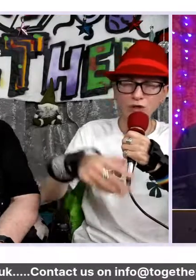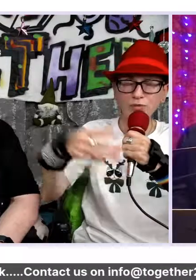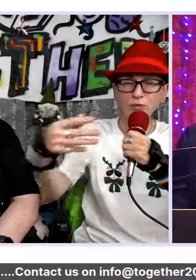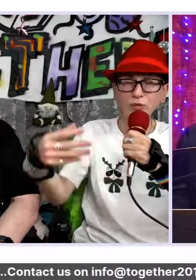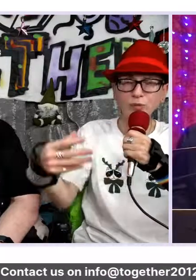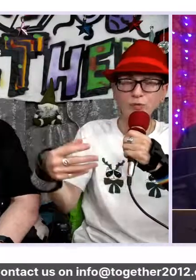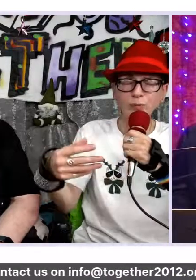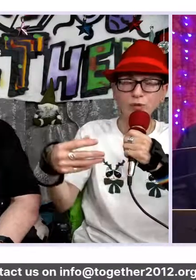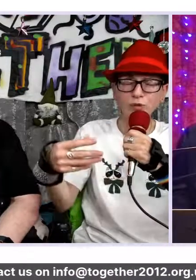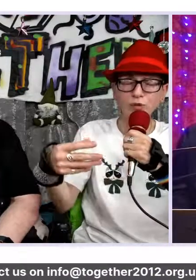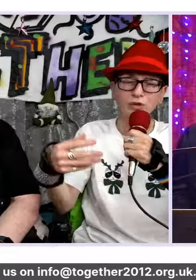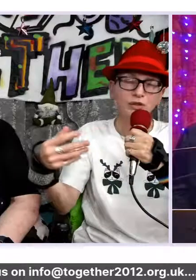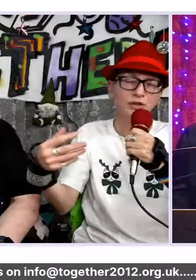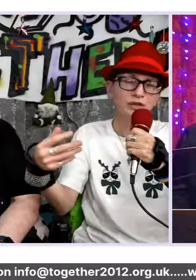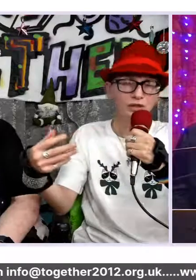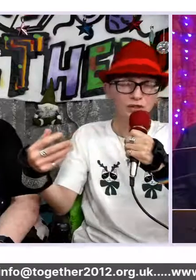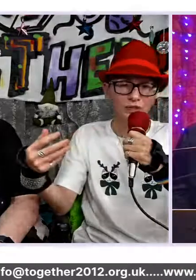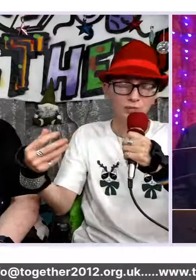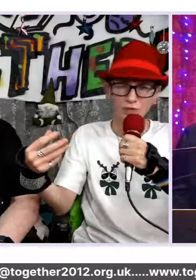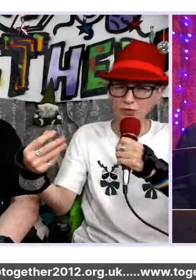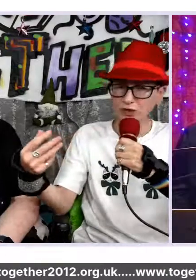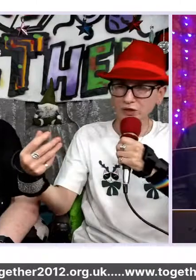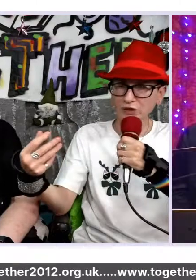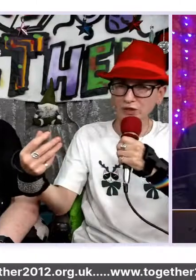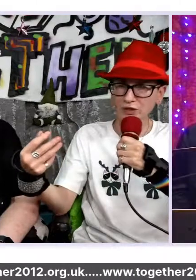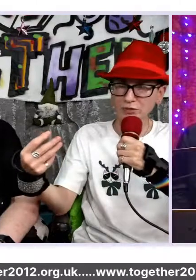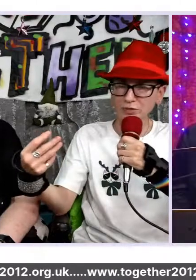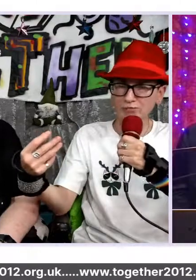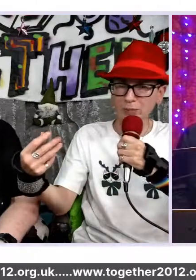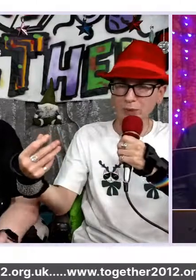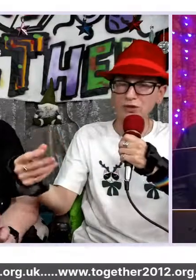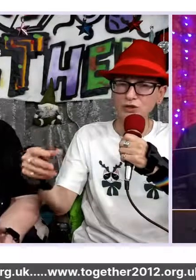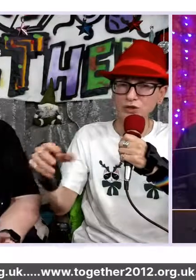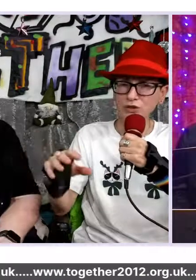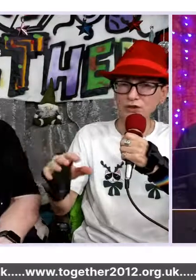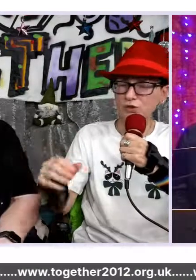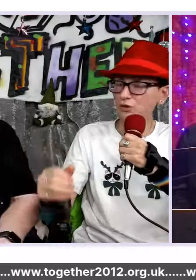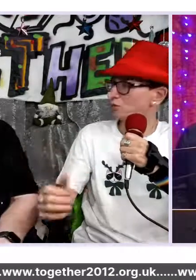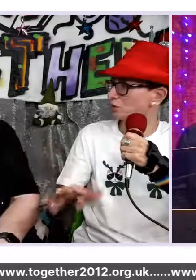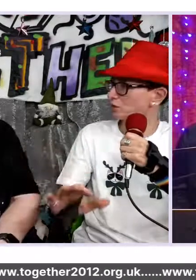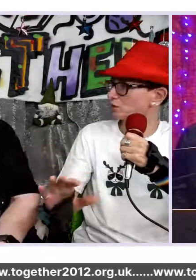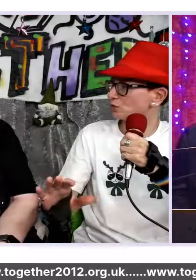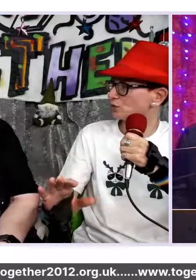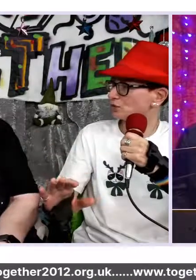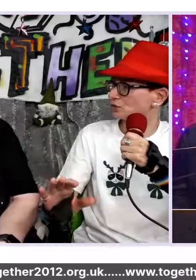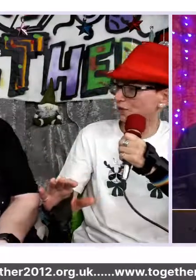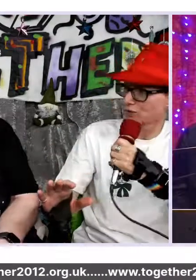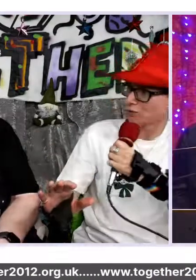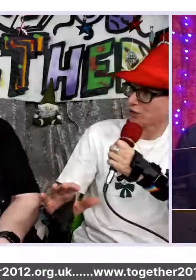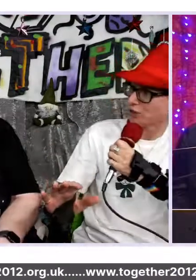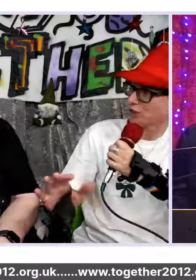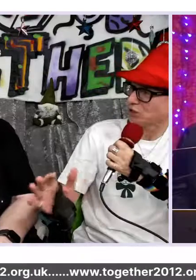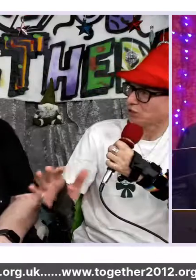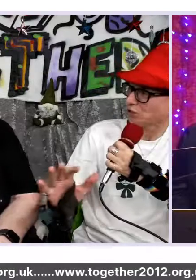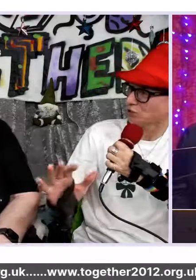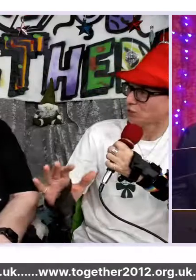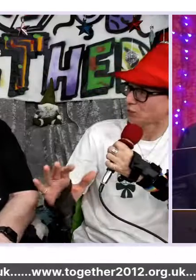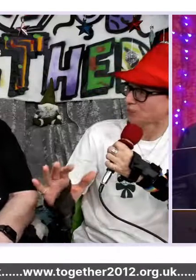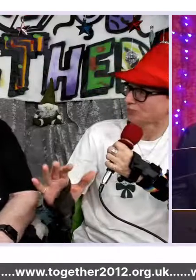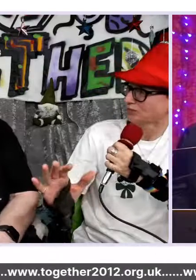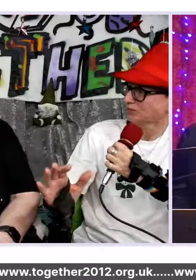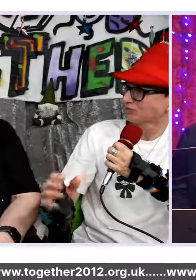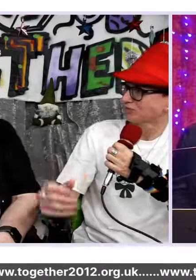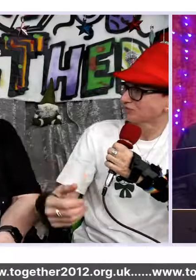of jumble, almost like a knitting jumble of videotape, and showing us how she was able to use that to make leaves